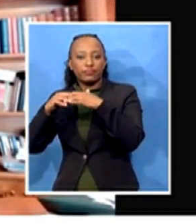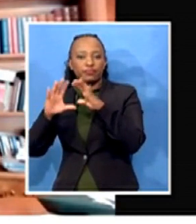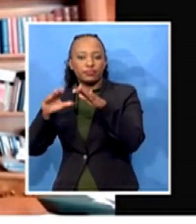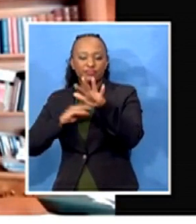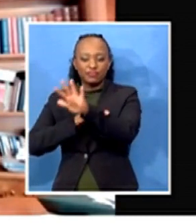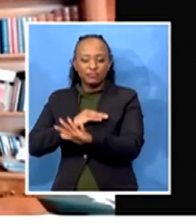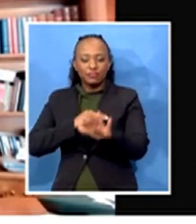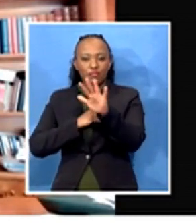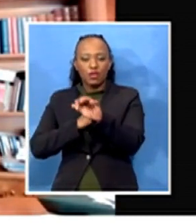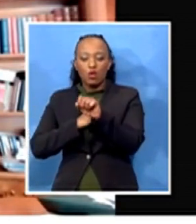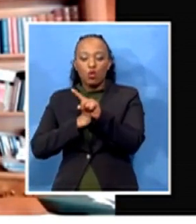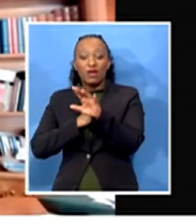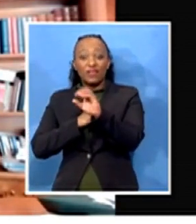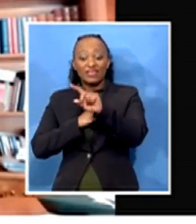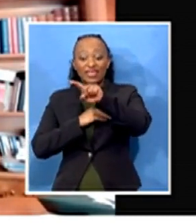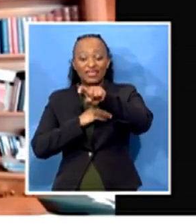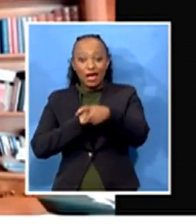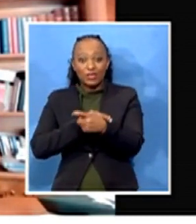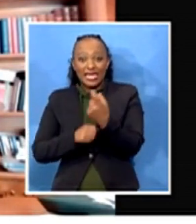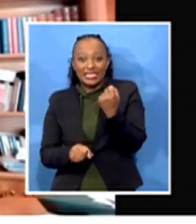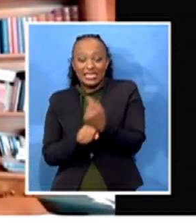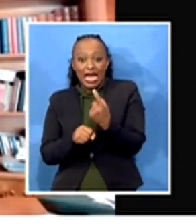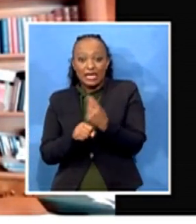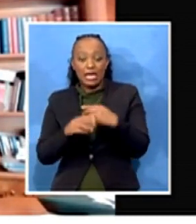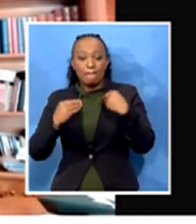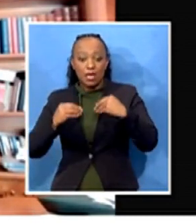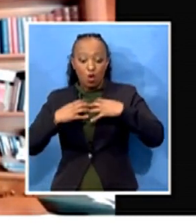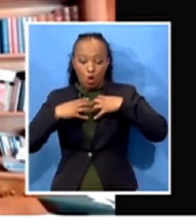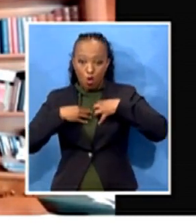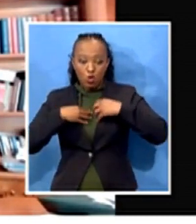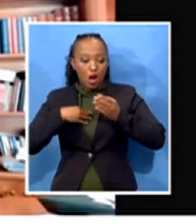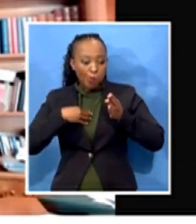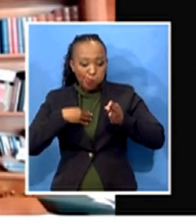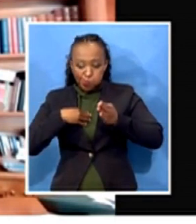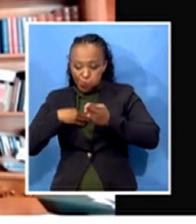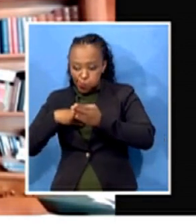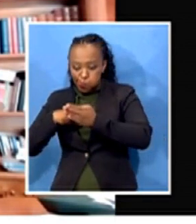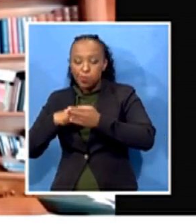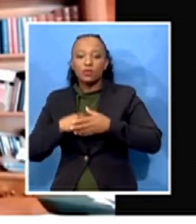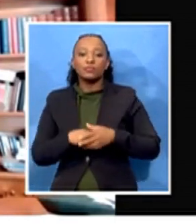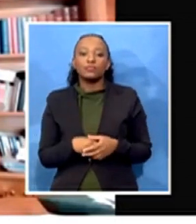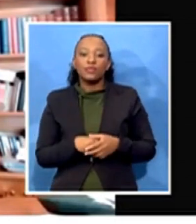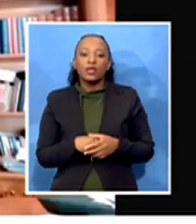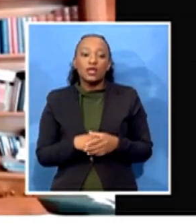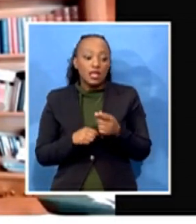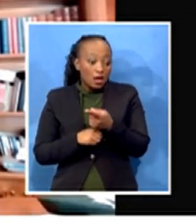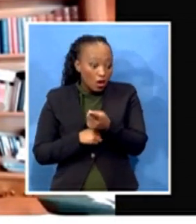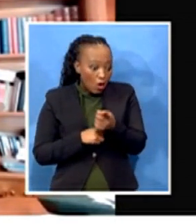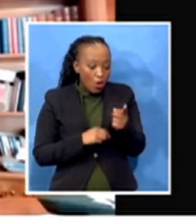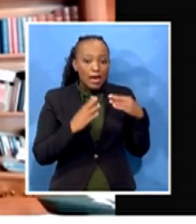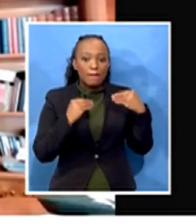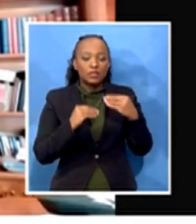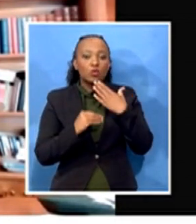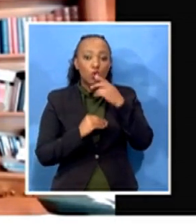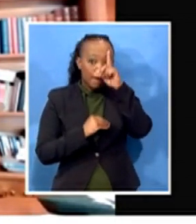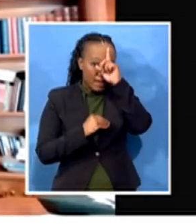taxi business owners in operation, and nearly all of them black, which represents the